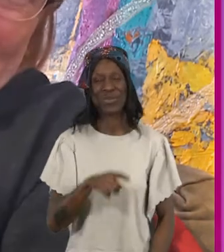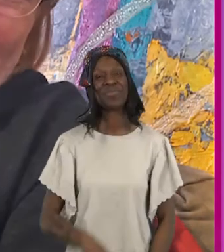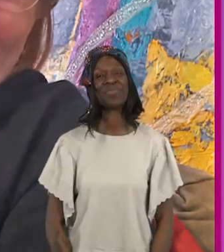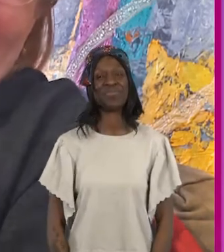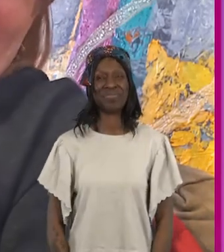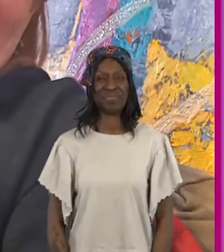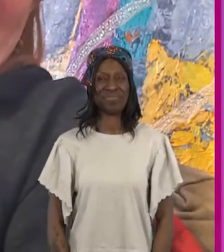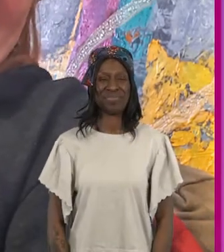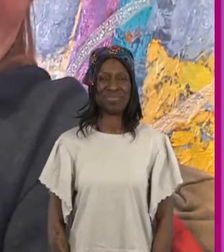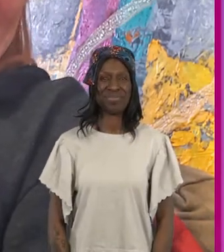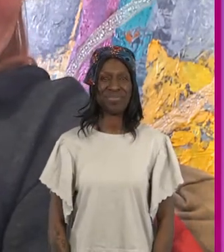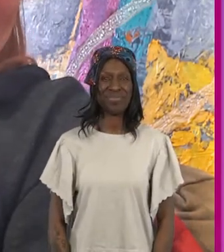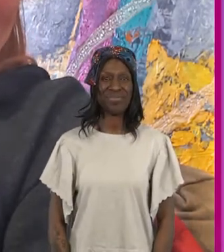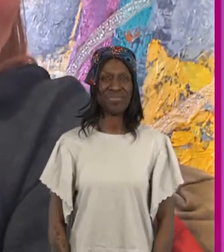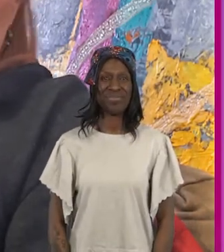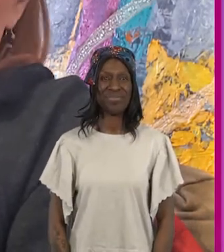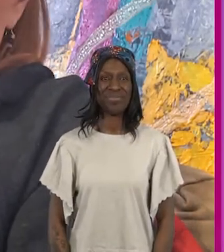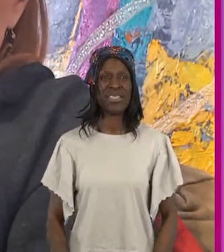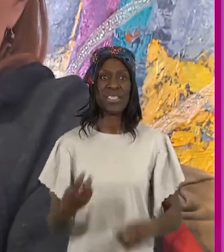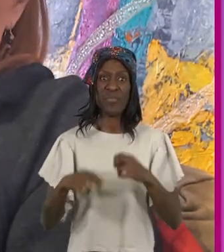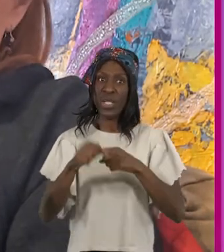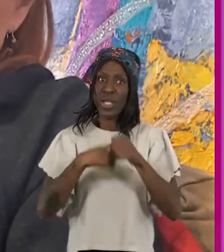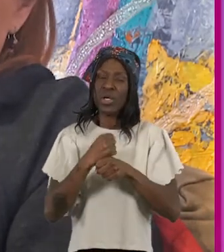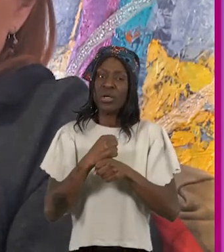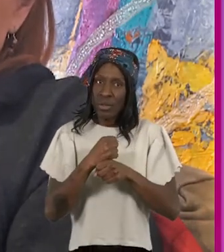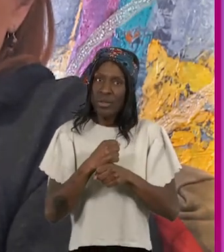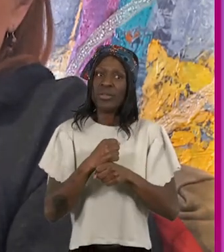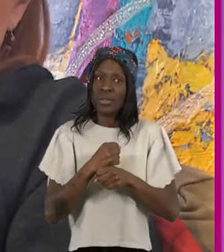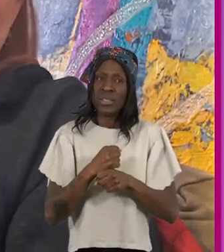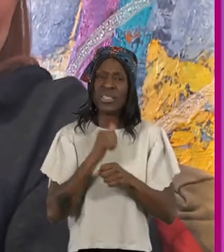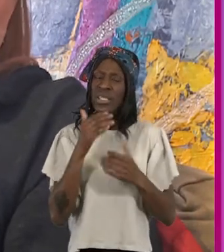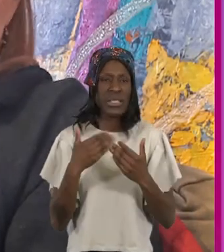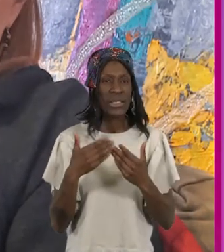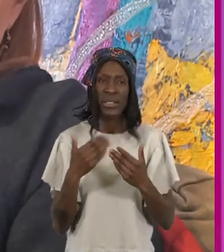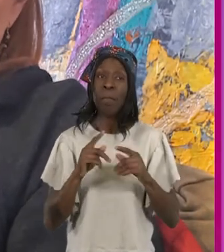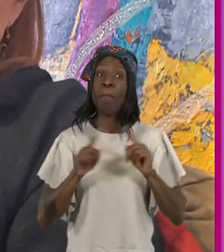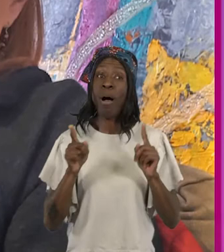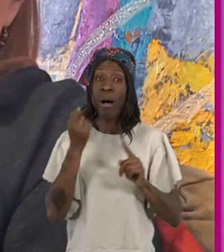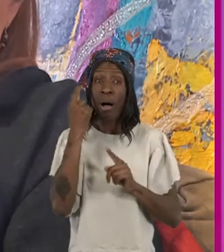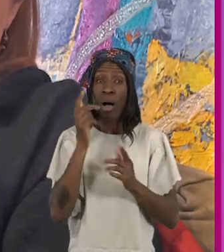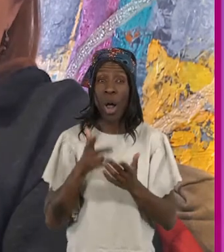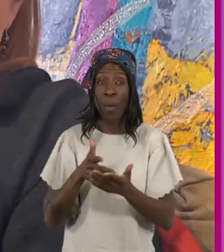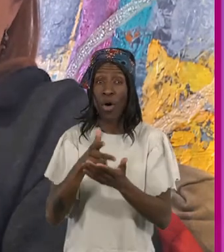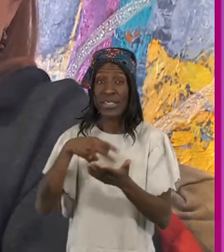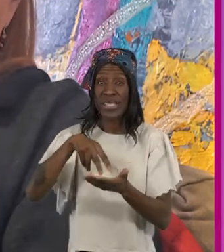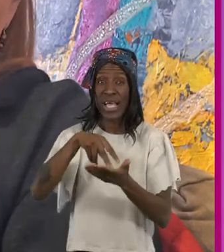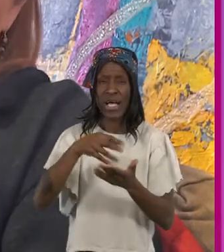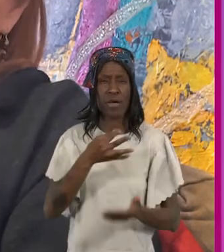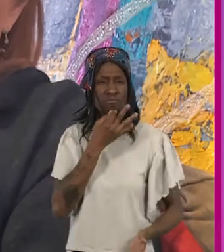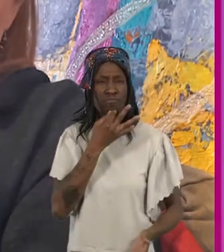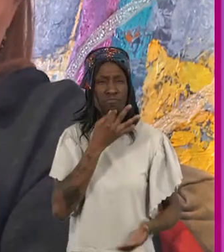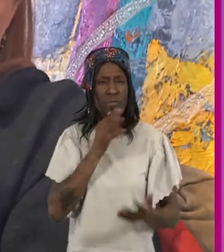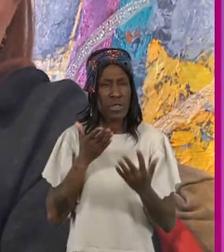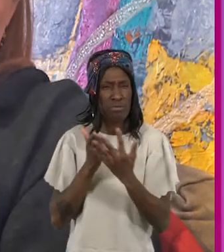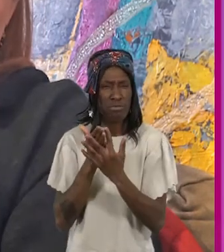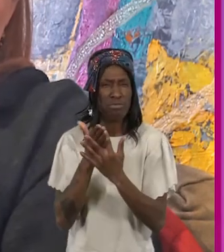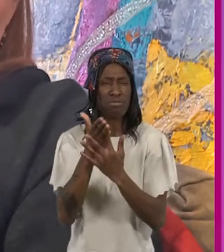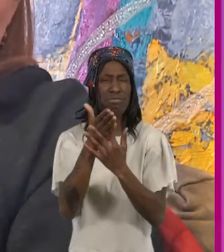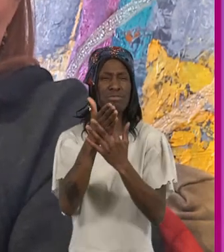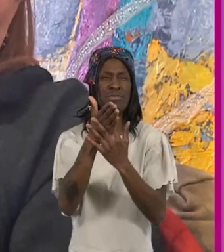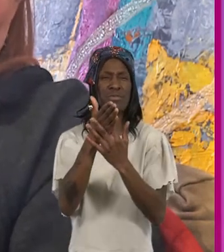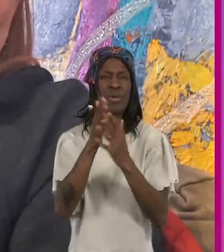you. And it was a tough year, but Propeller Dance is resilient. Woo,